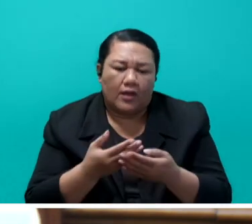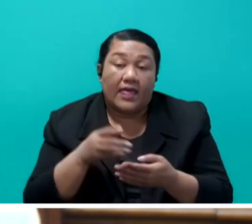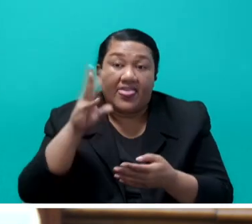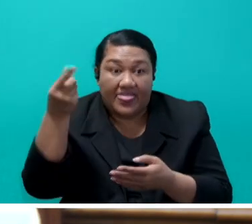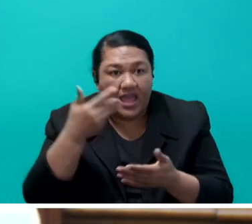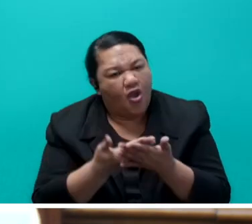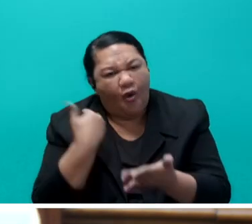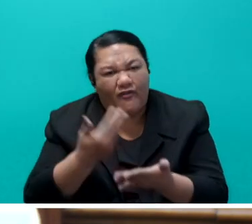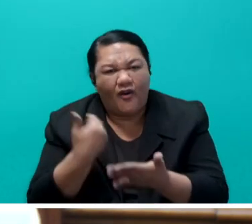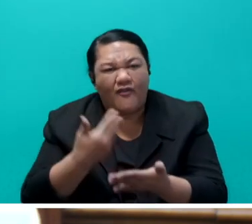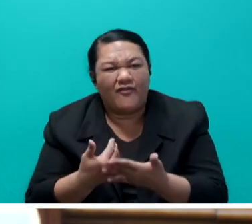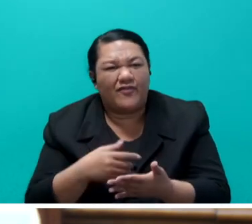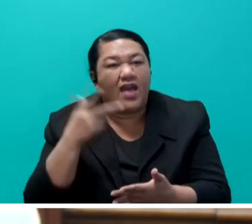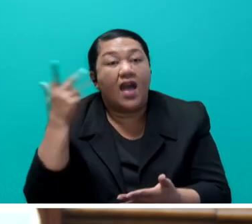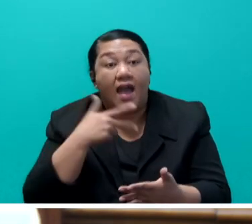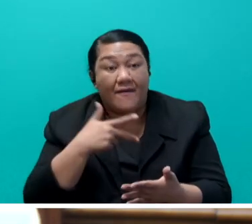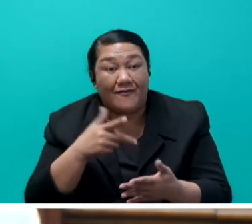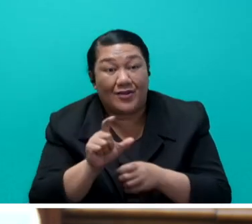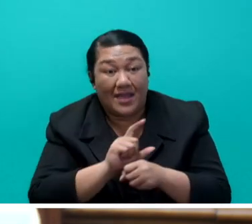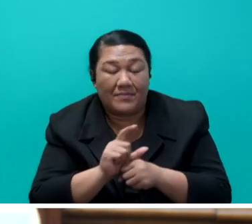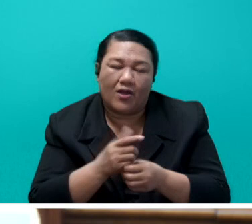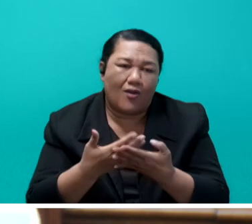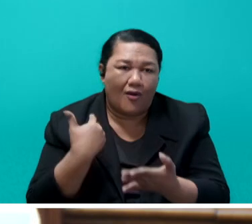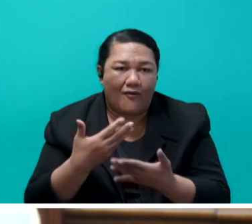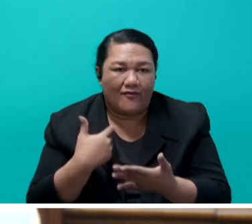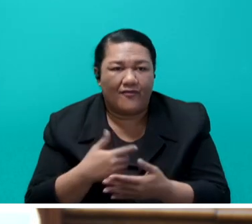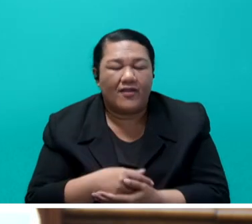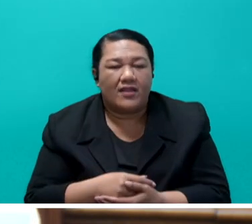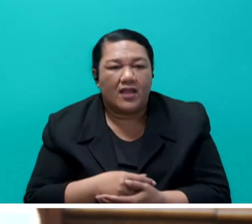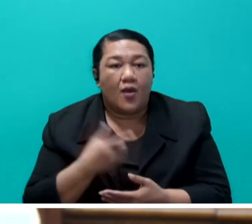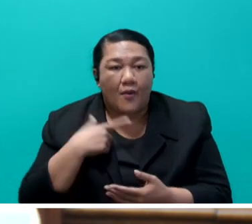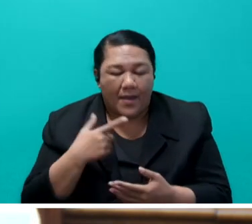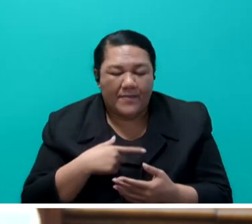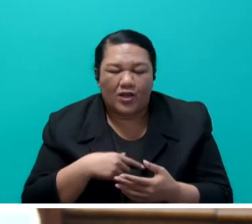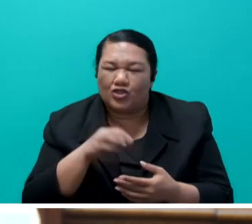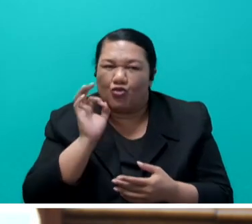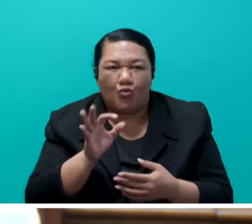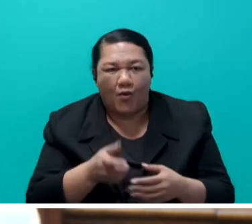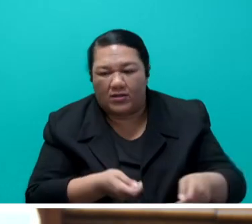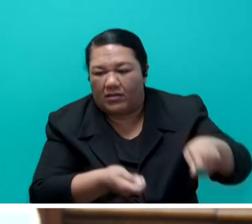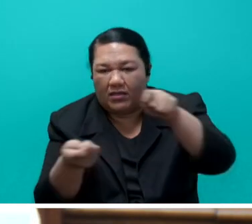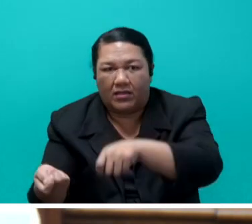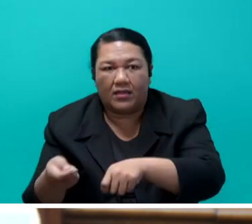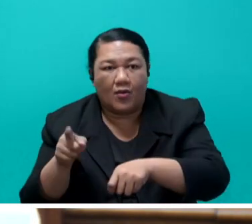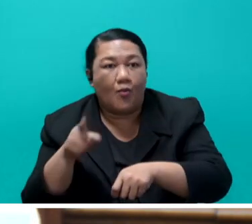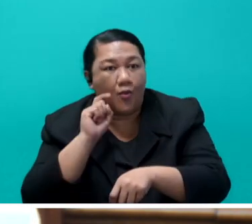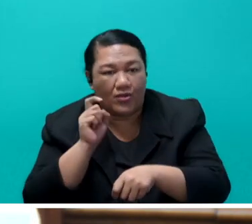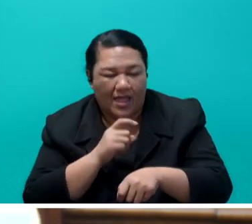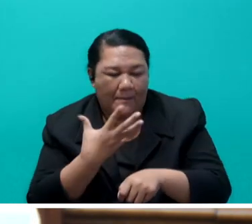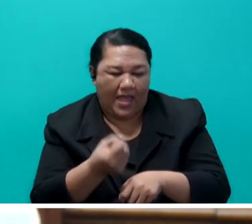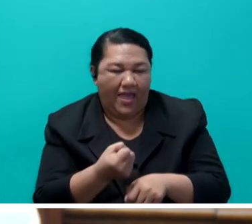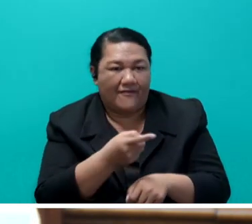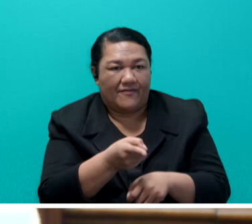the wastewater, addressing many of the initial concerns. The advanced liquid